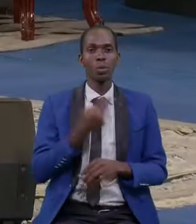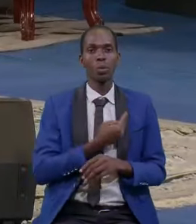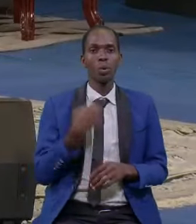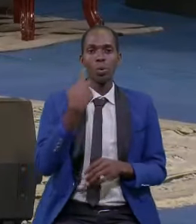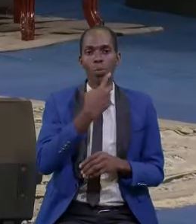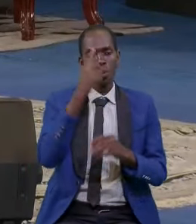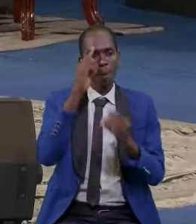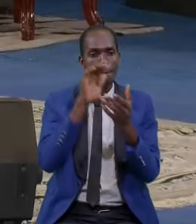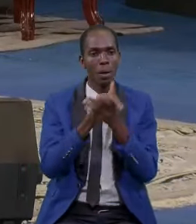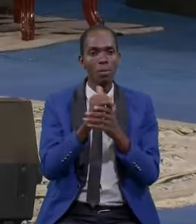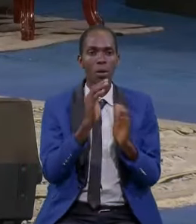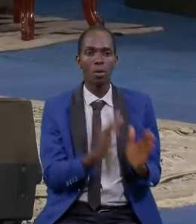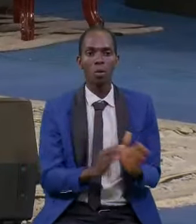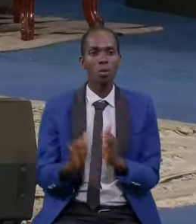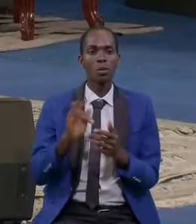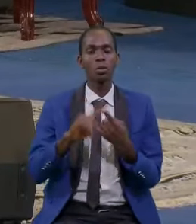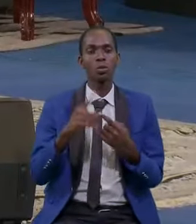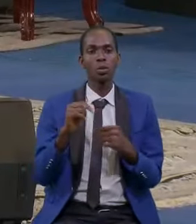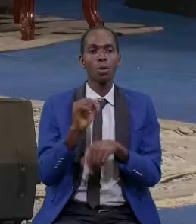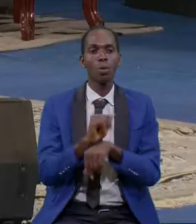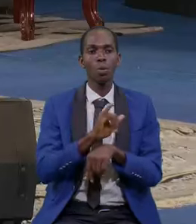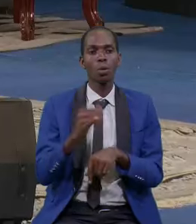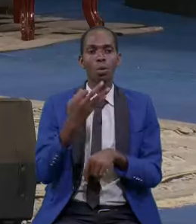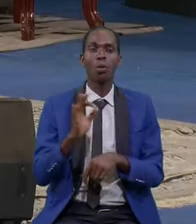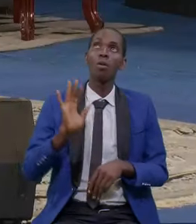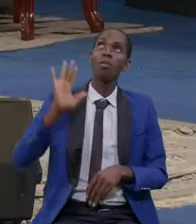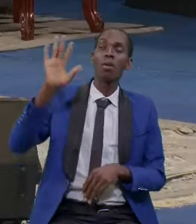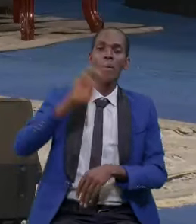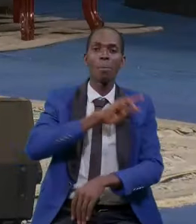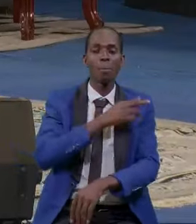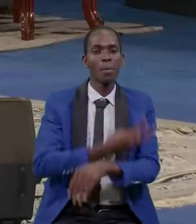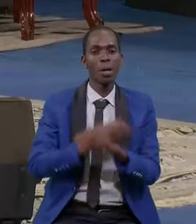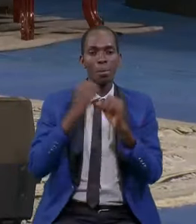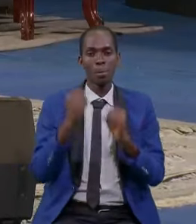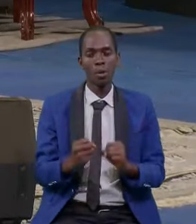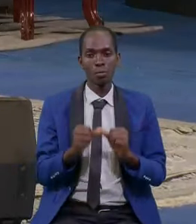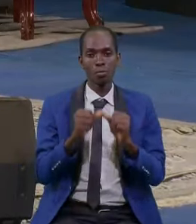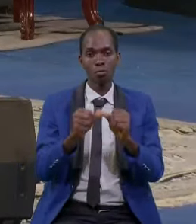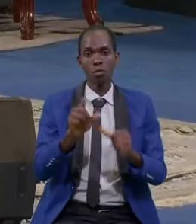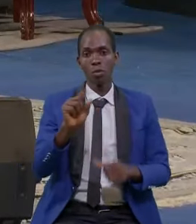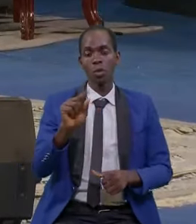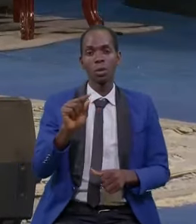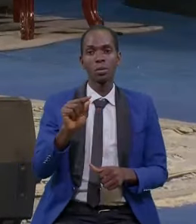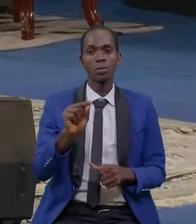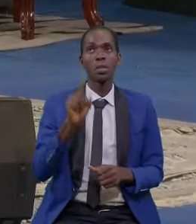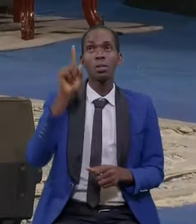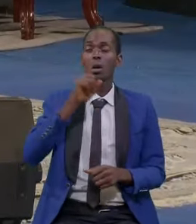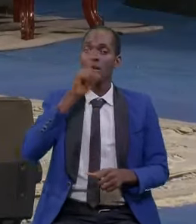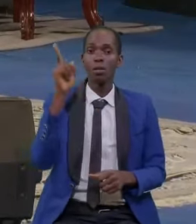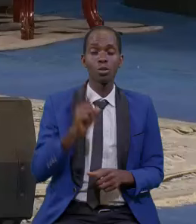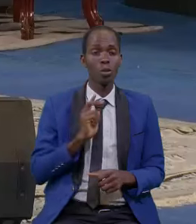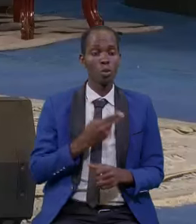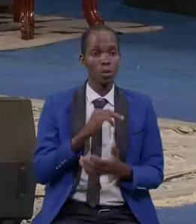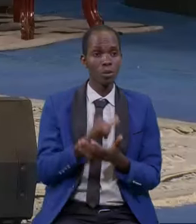working of his mighty power. And then in verse 20, he assures us, it says, which he